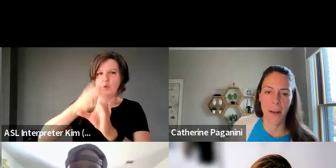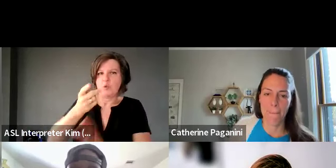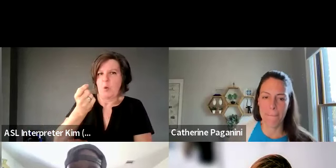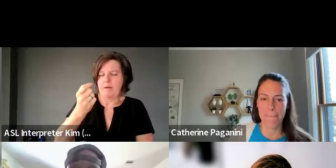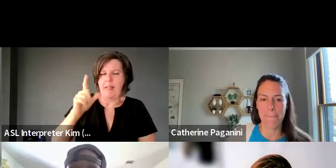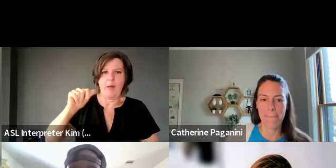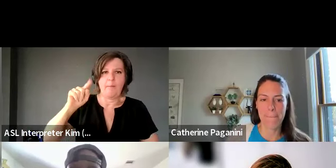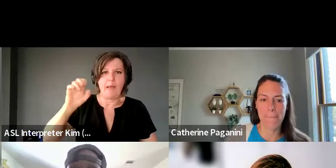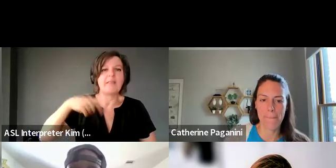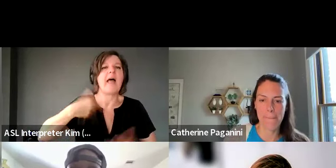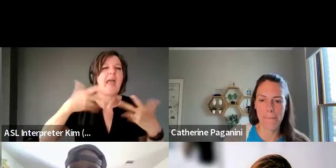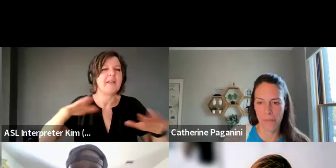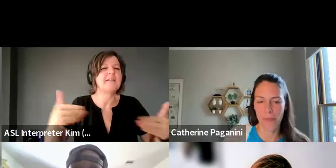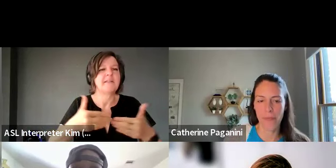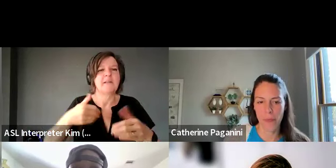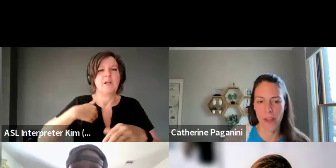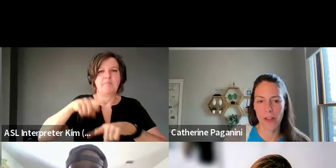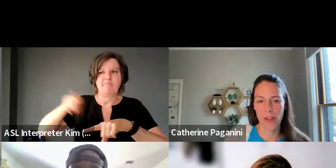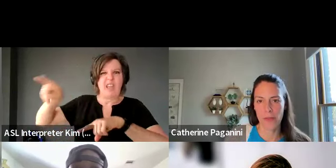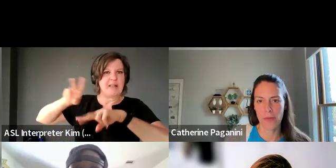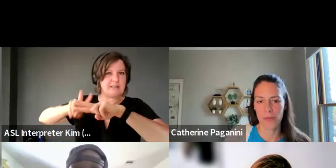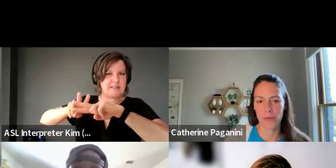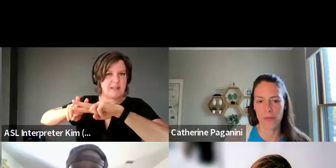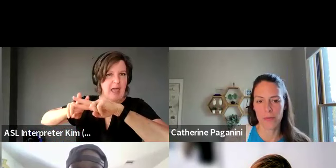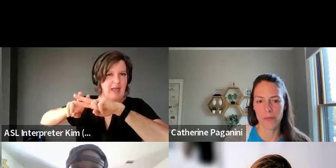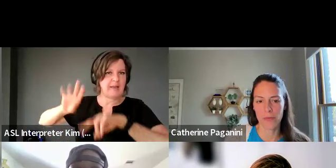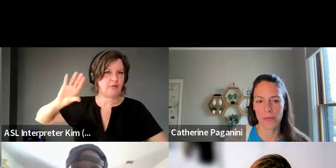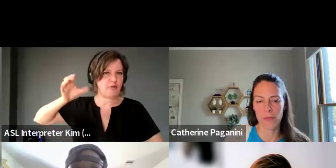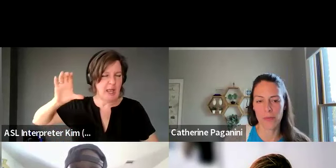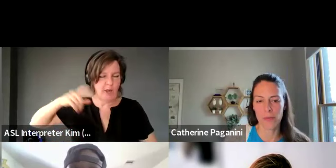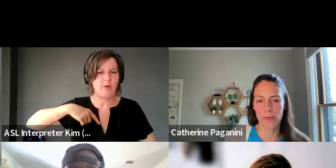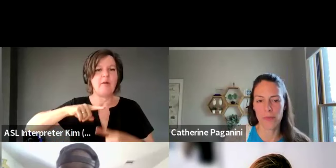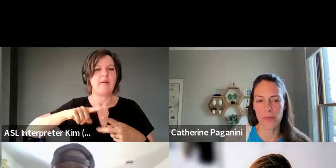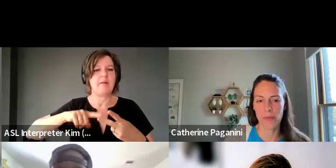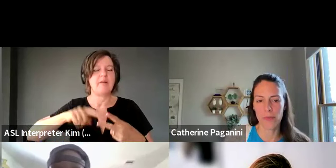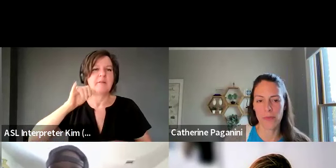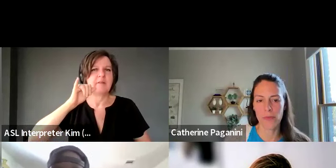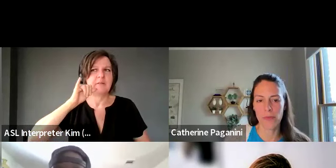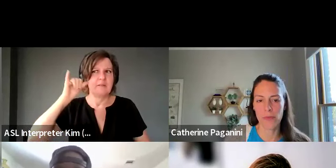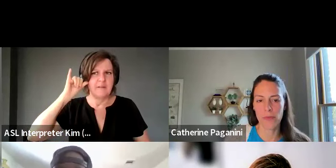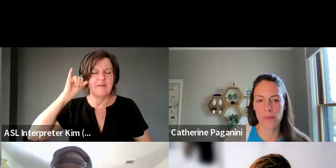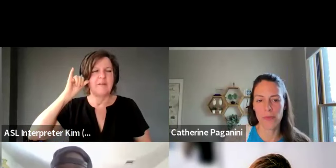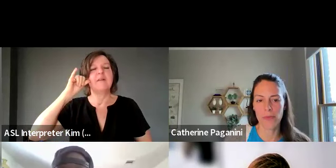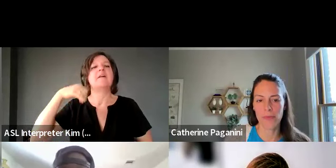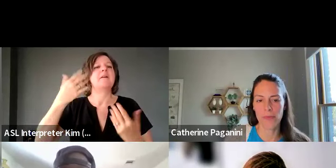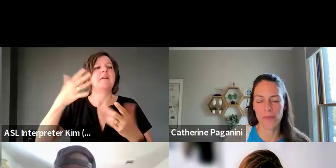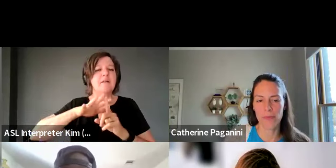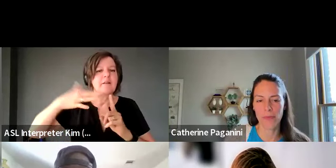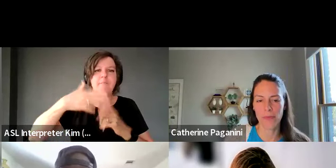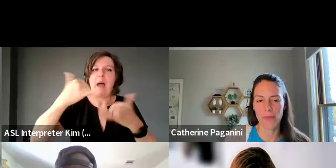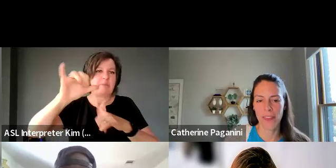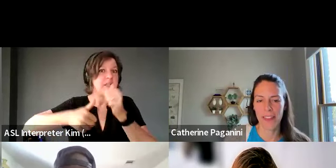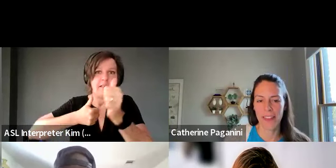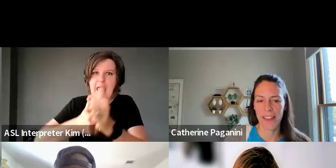I introduced myself on the Slack channel and I gave the name. I'm a bit out of context, so still catching up.